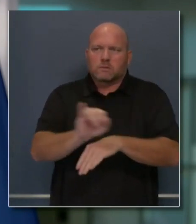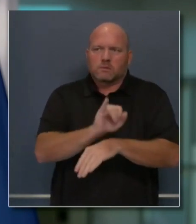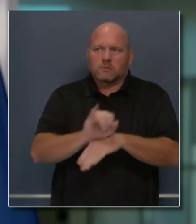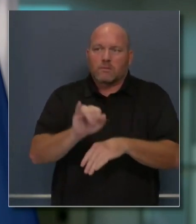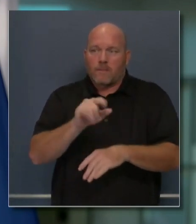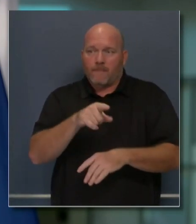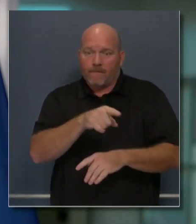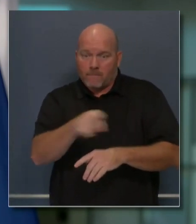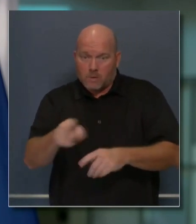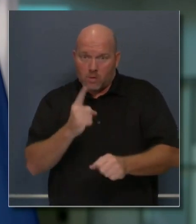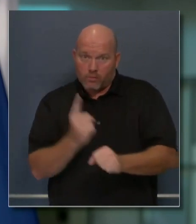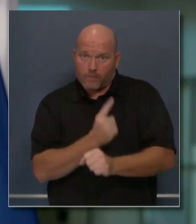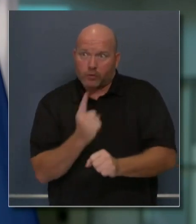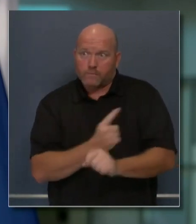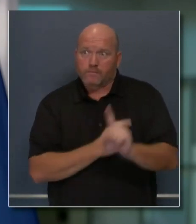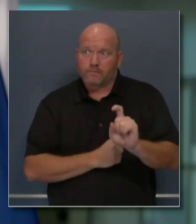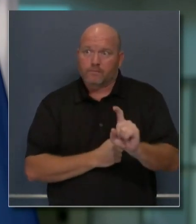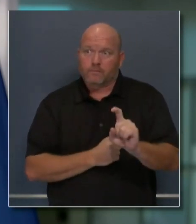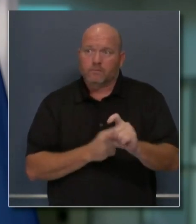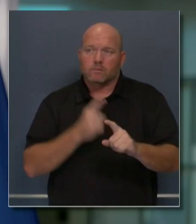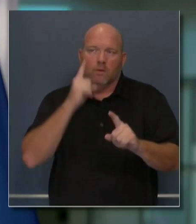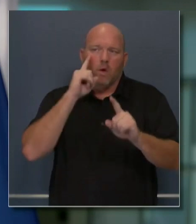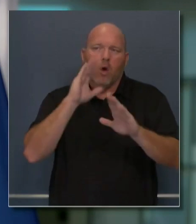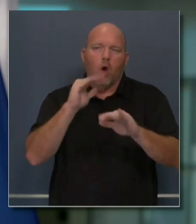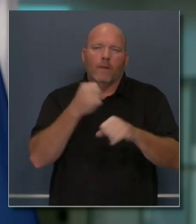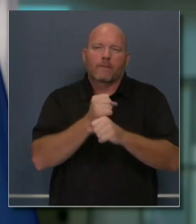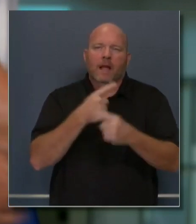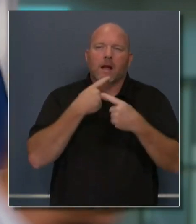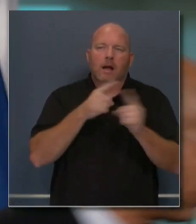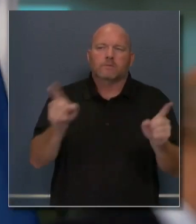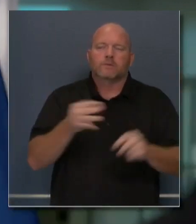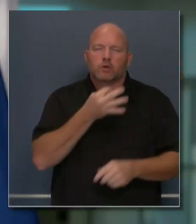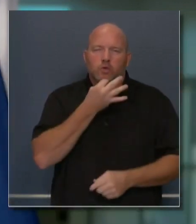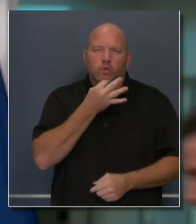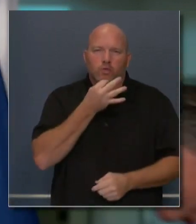appropriate, and hope to make an announcement on that very, very soon.